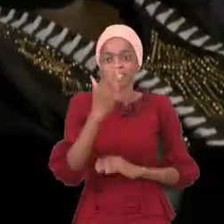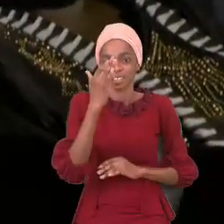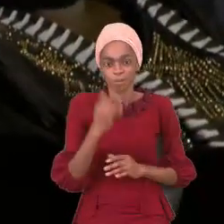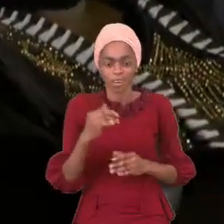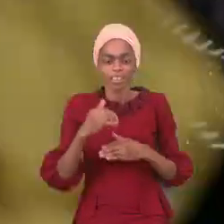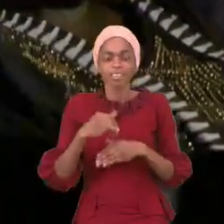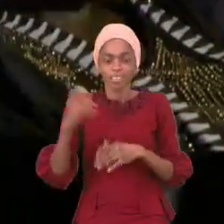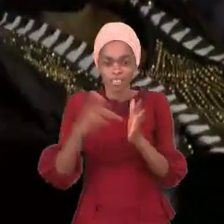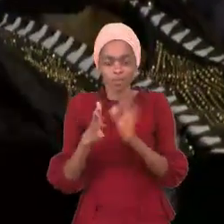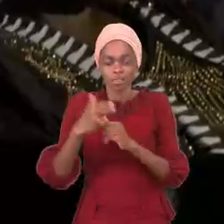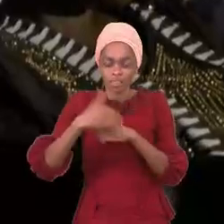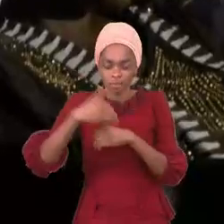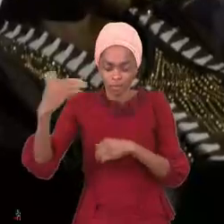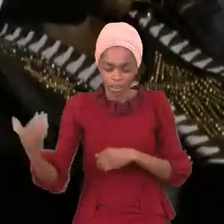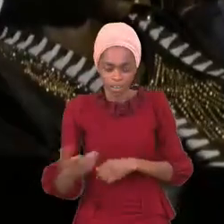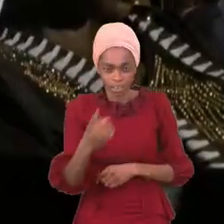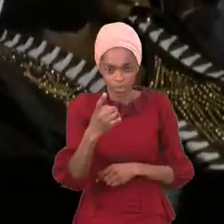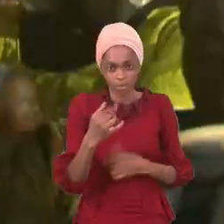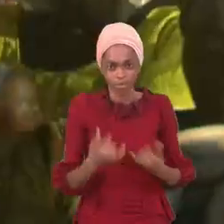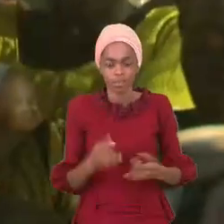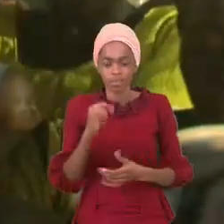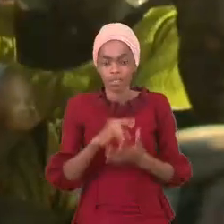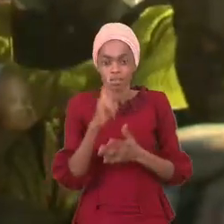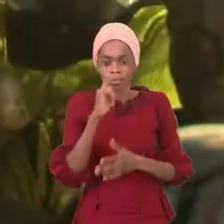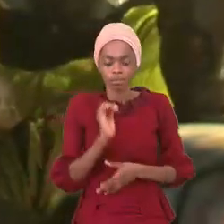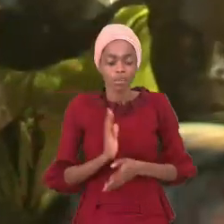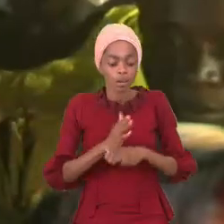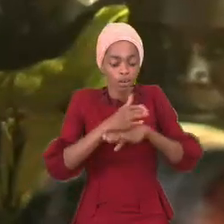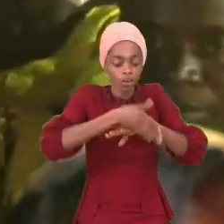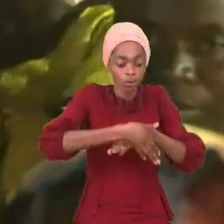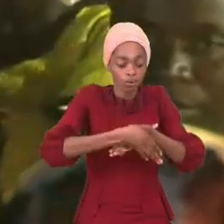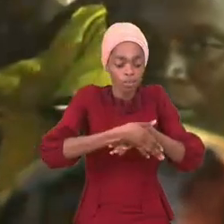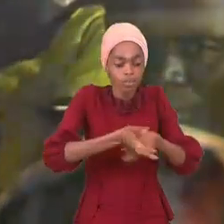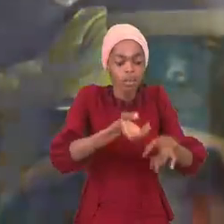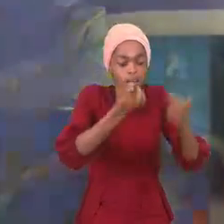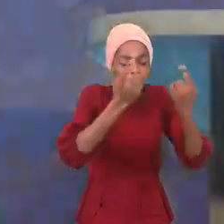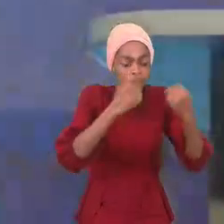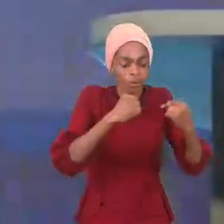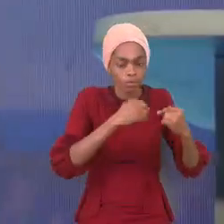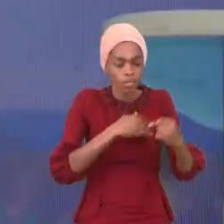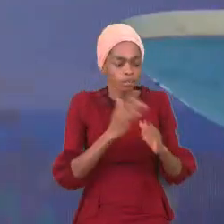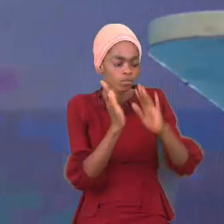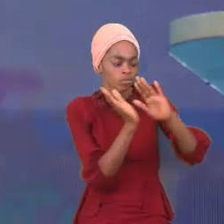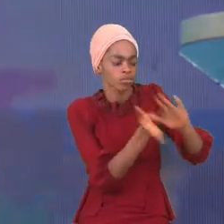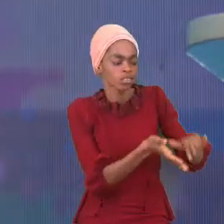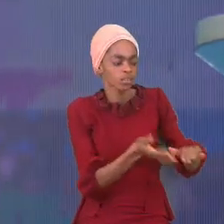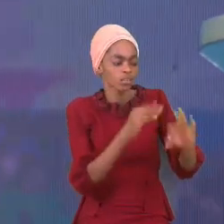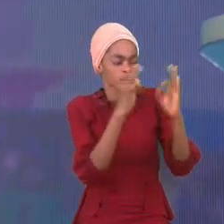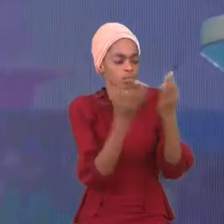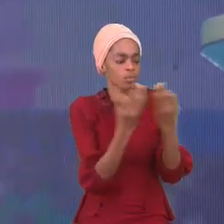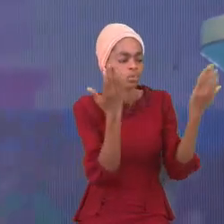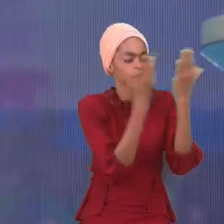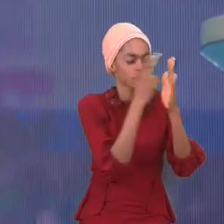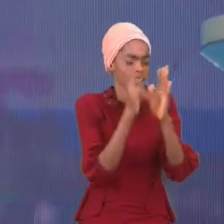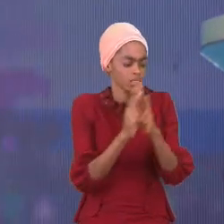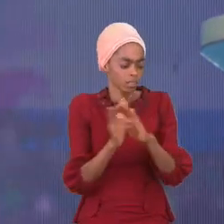coming to you now. You cross over, and then you leave the family of darkness and the